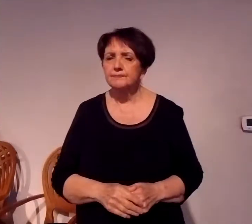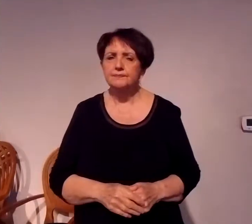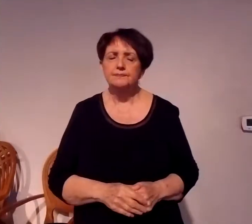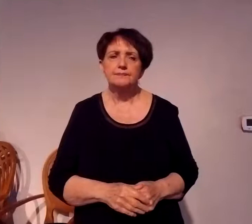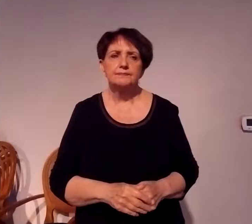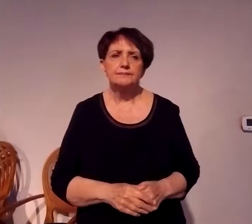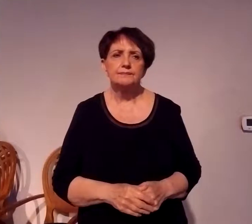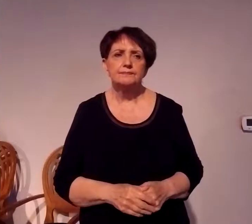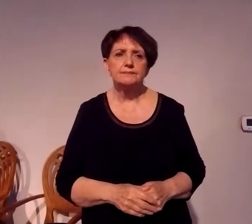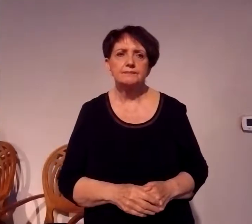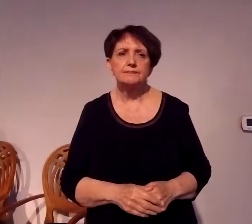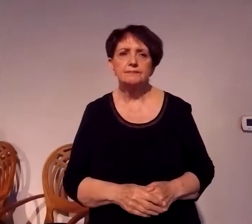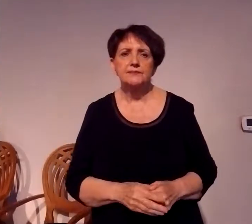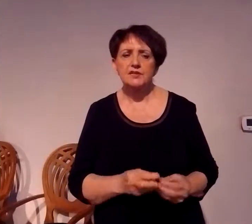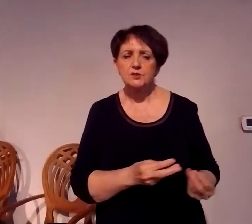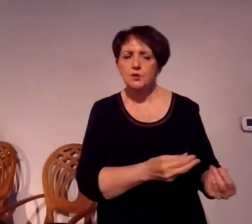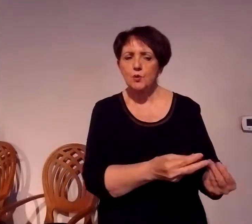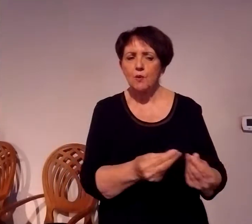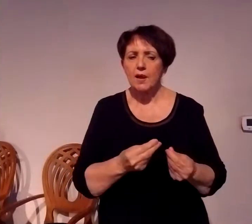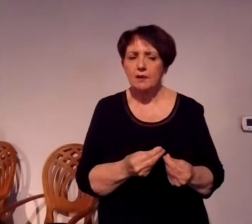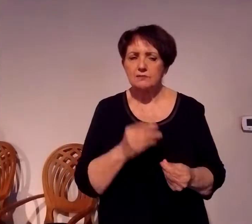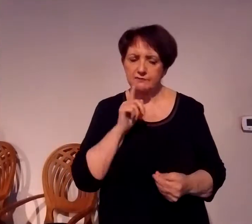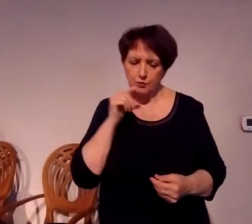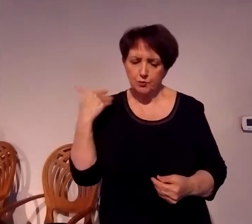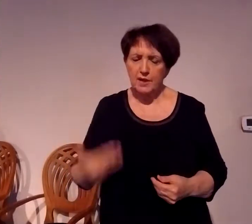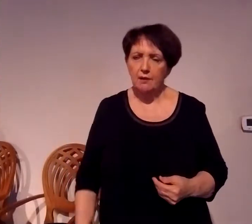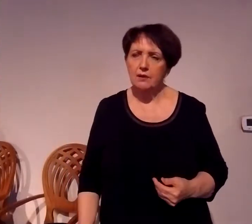And it is the ground of our being.